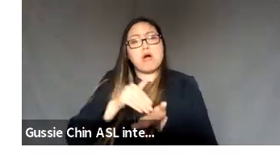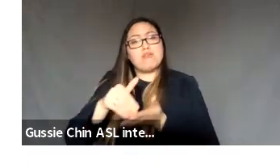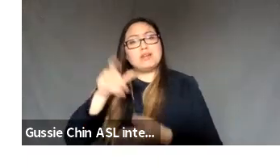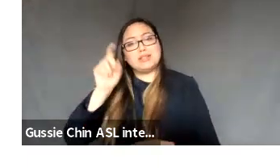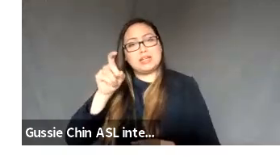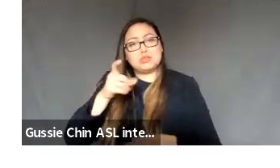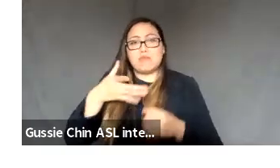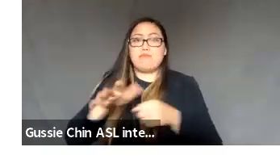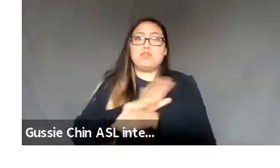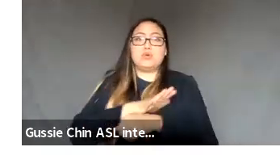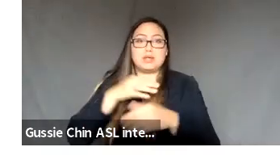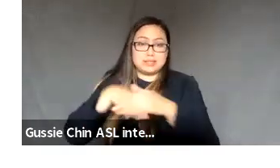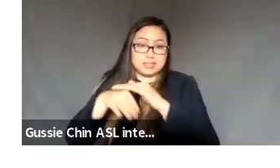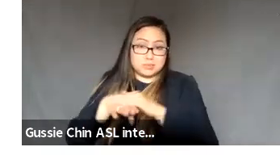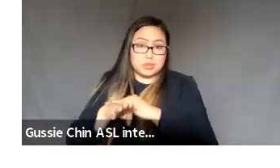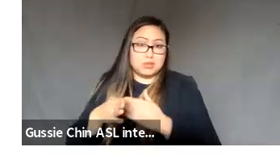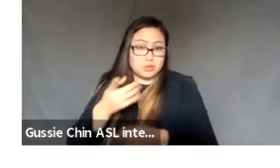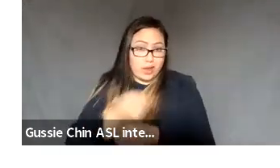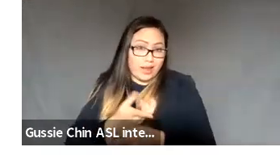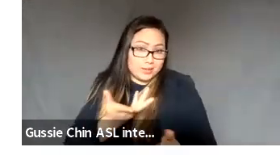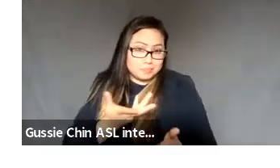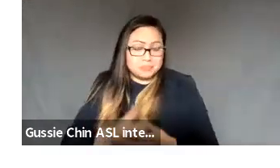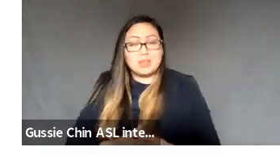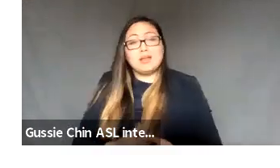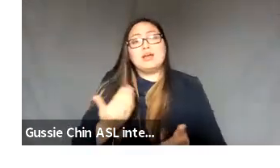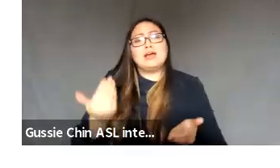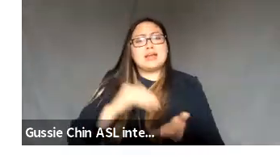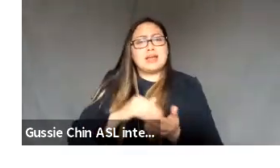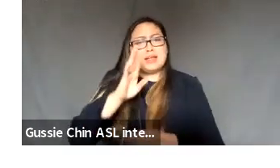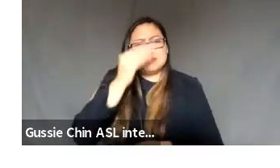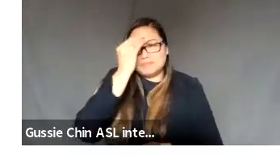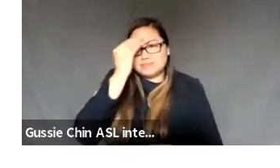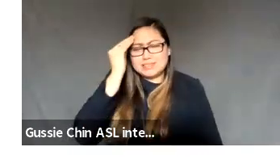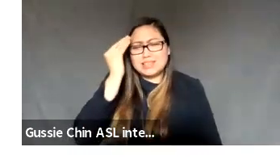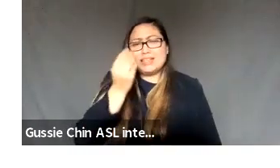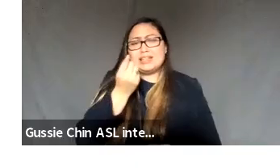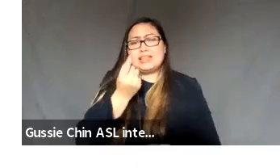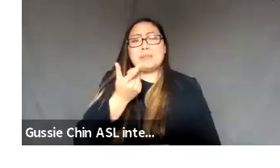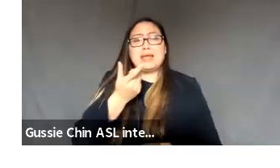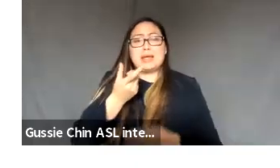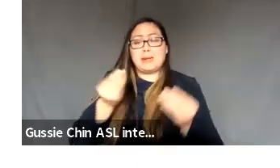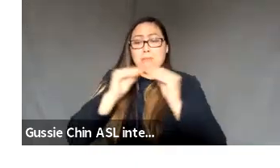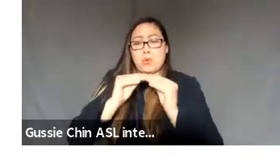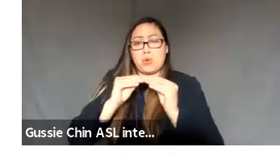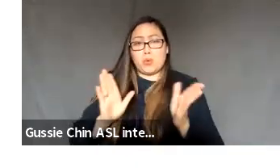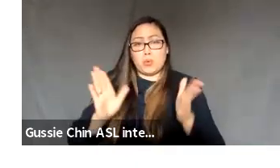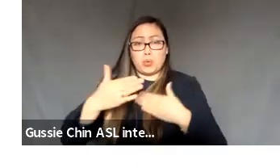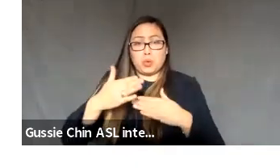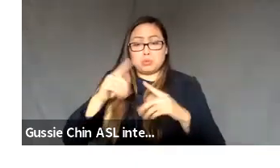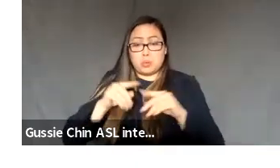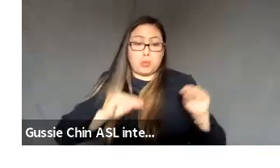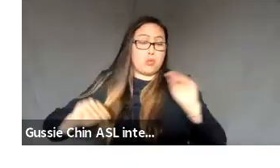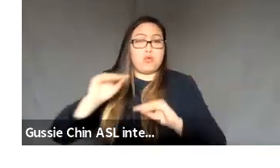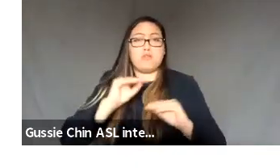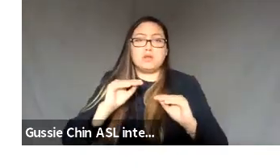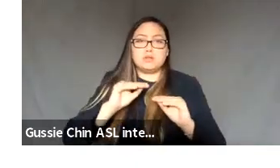fully accessible, right? And again, keep in mind that a little bit of extra maneuvering room can really go a long